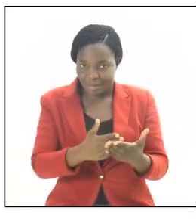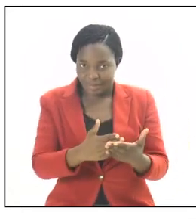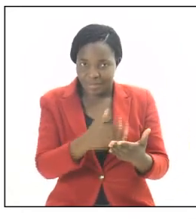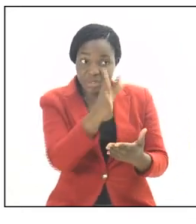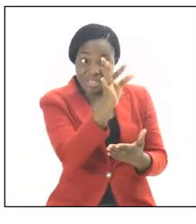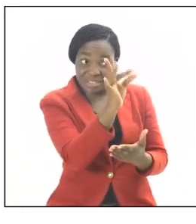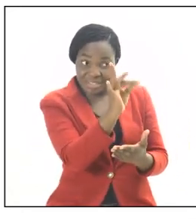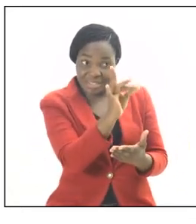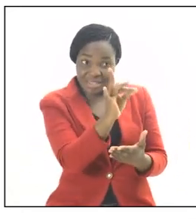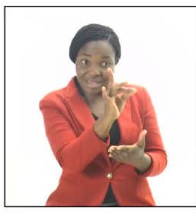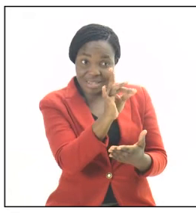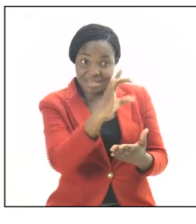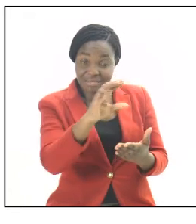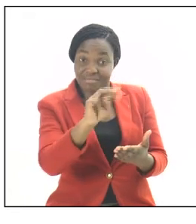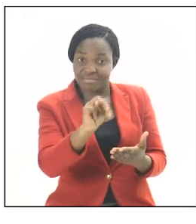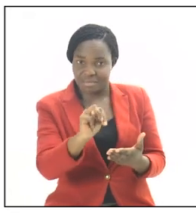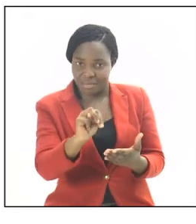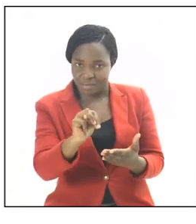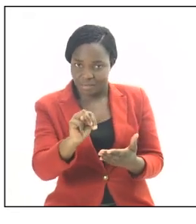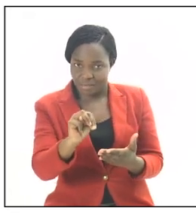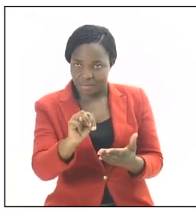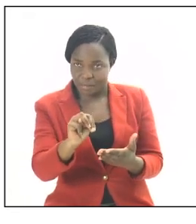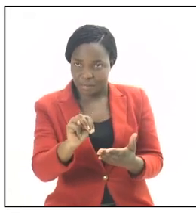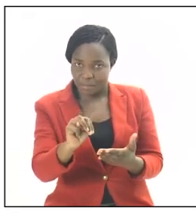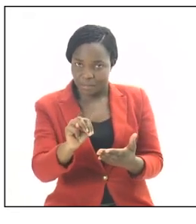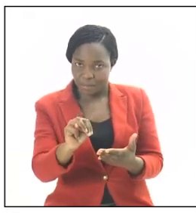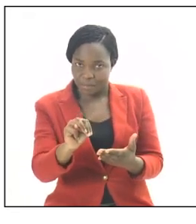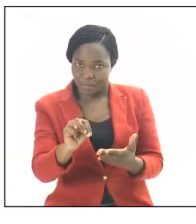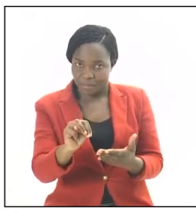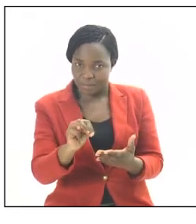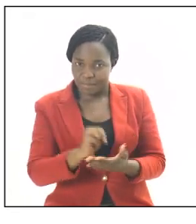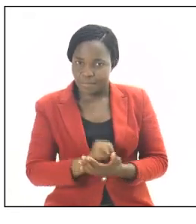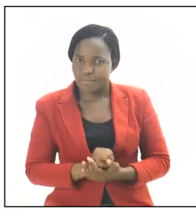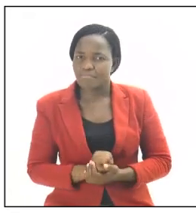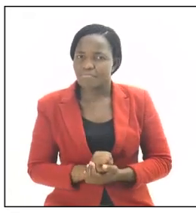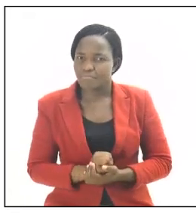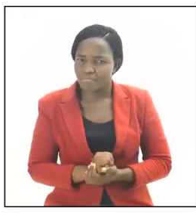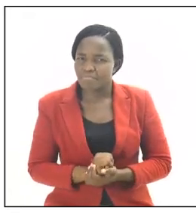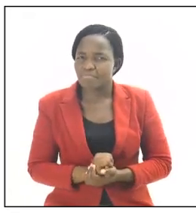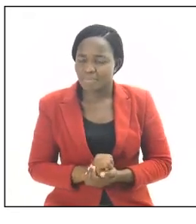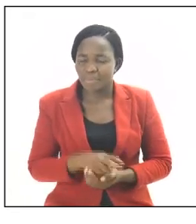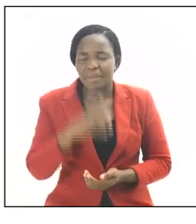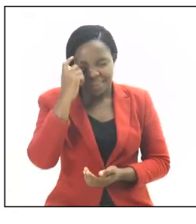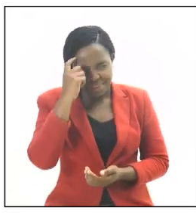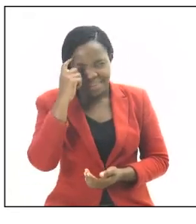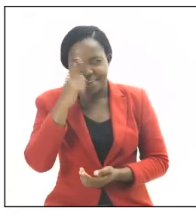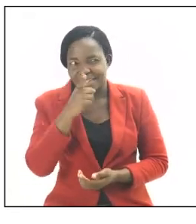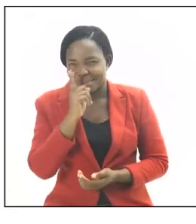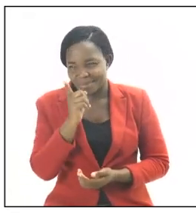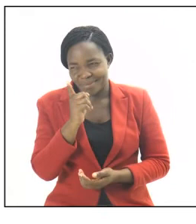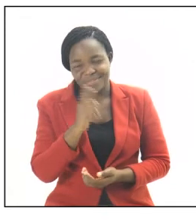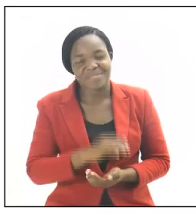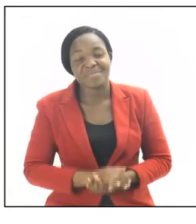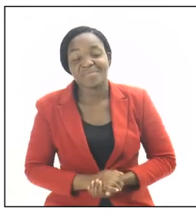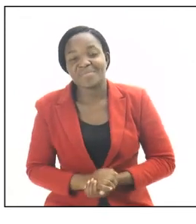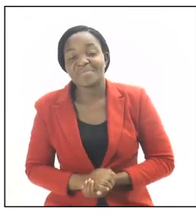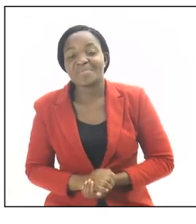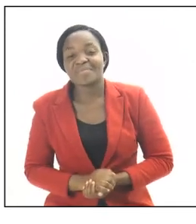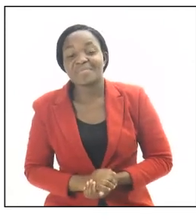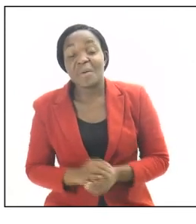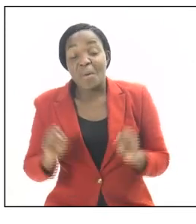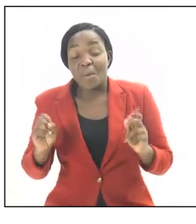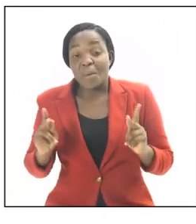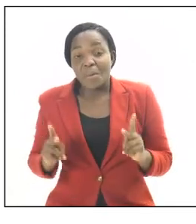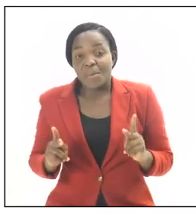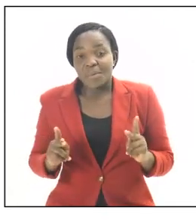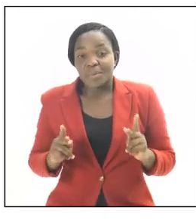8 centimeters. How clever you are, Ben. Logic does it, mademoiselle. So the